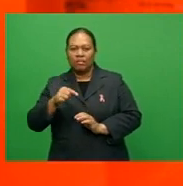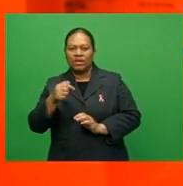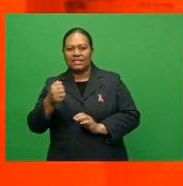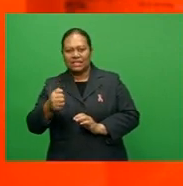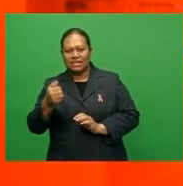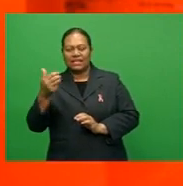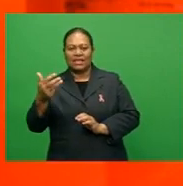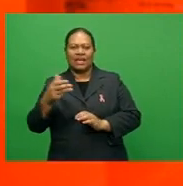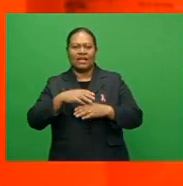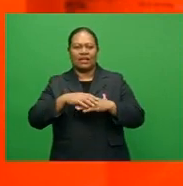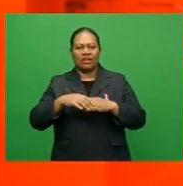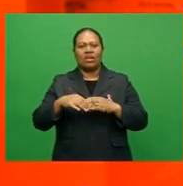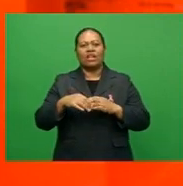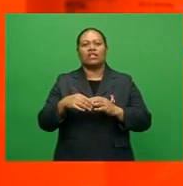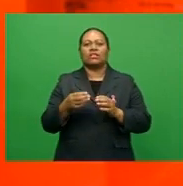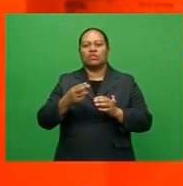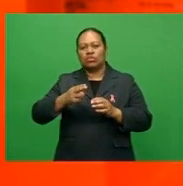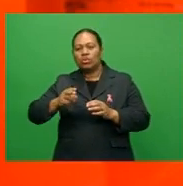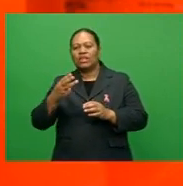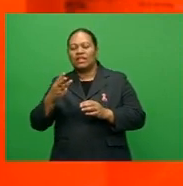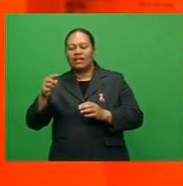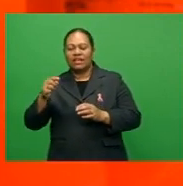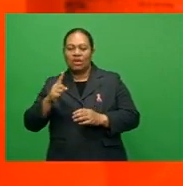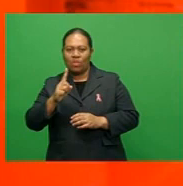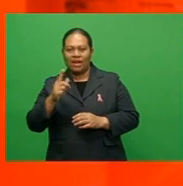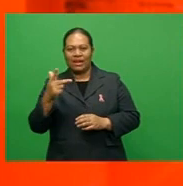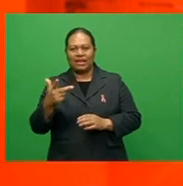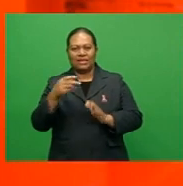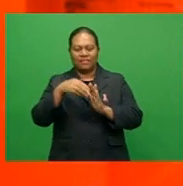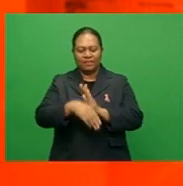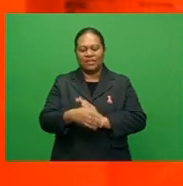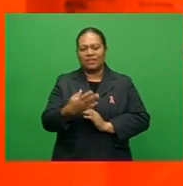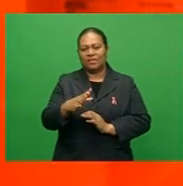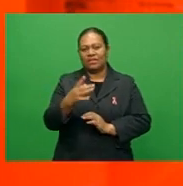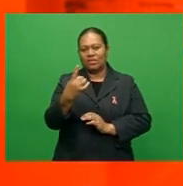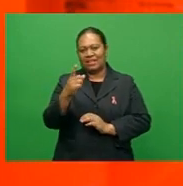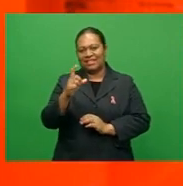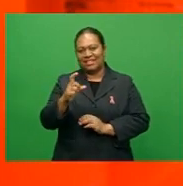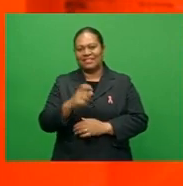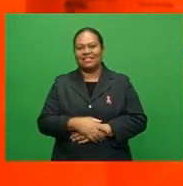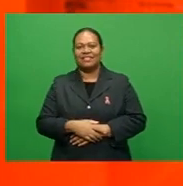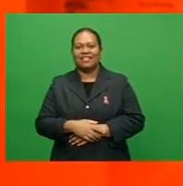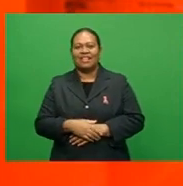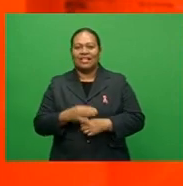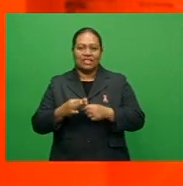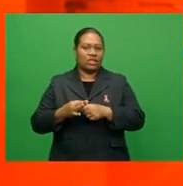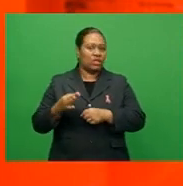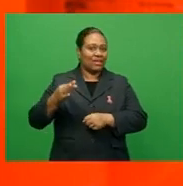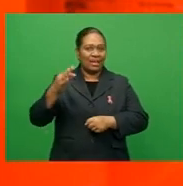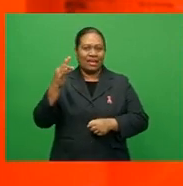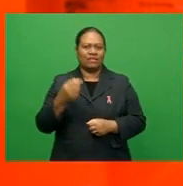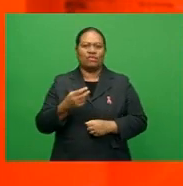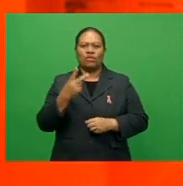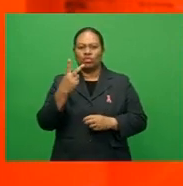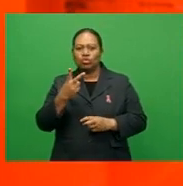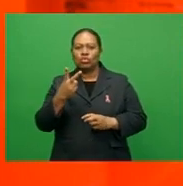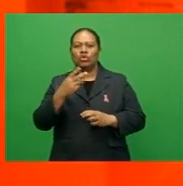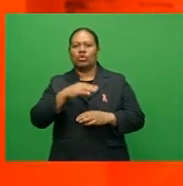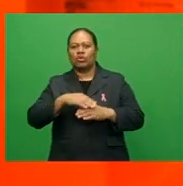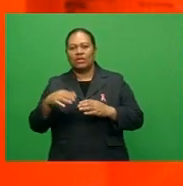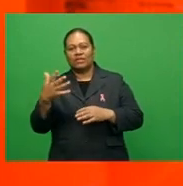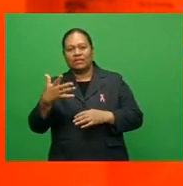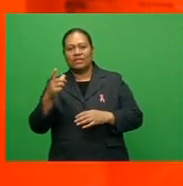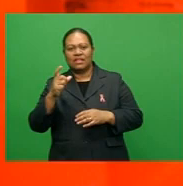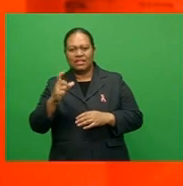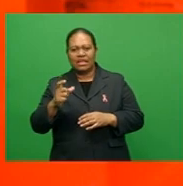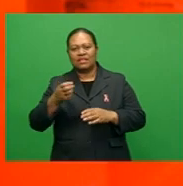$33.69 to $33.18, a decrease of 51 cents. Bulk gas decreases from $2.15